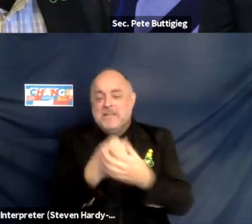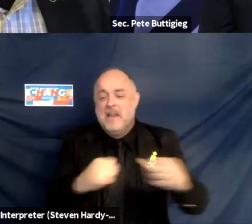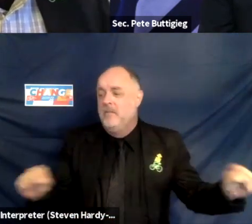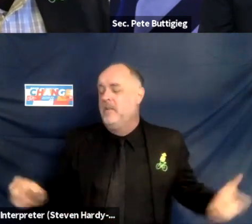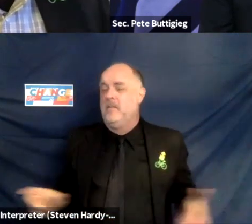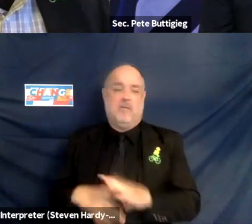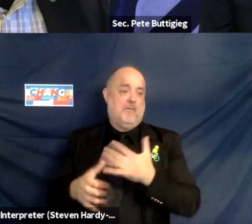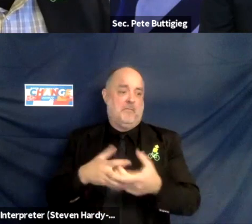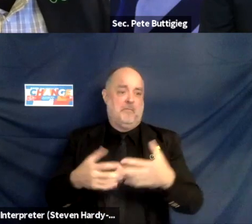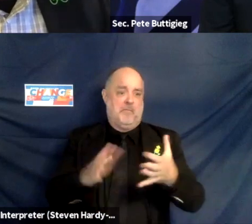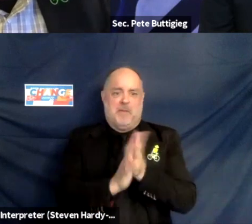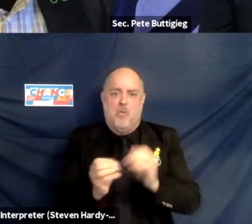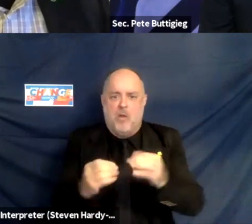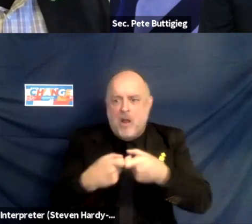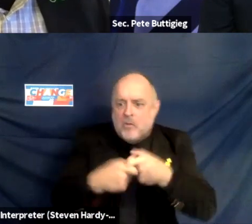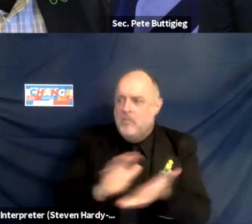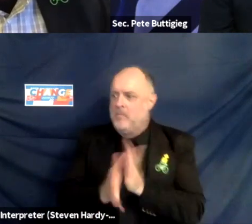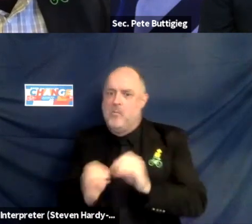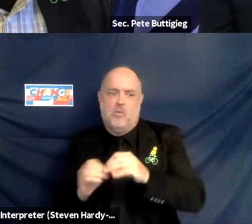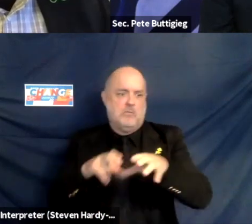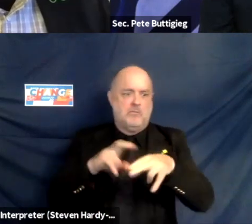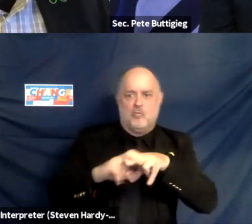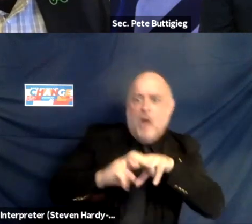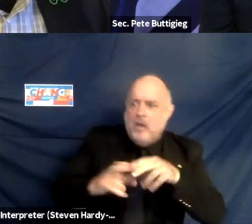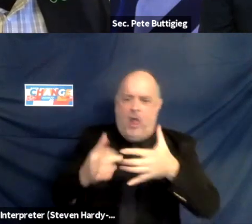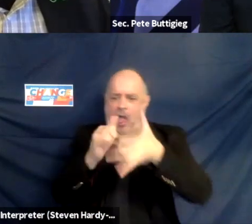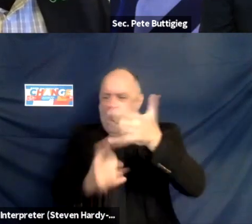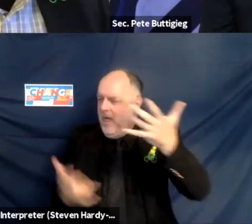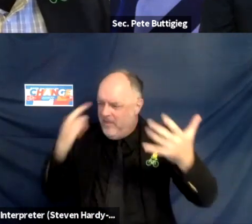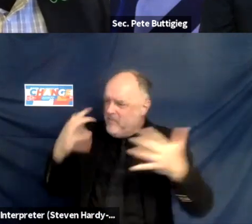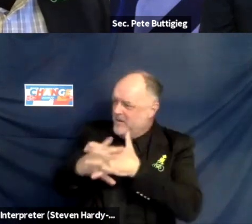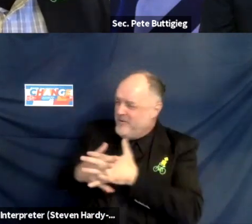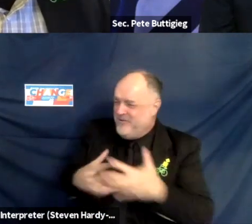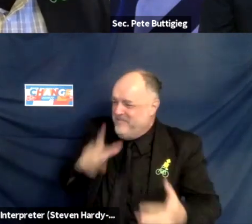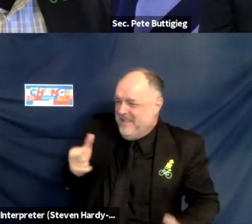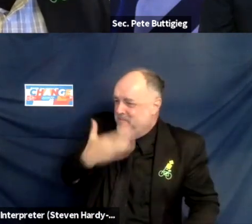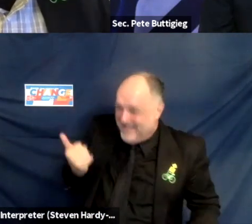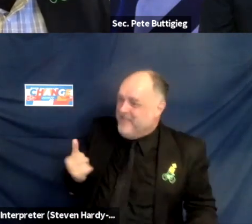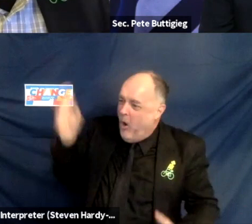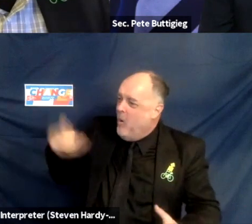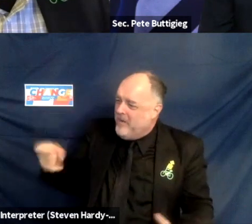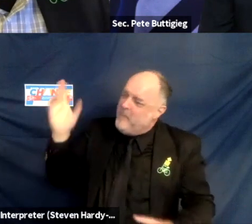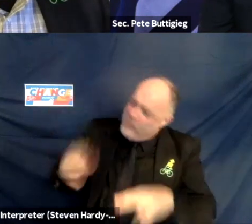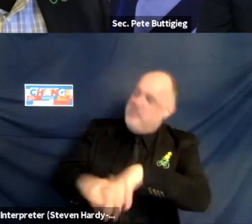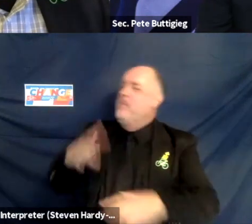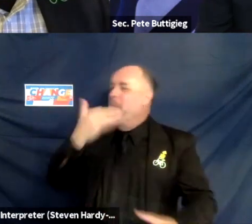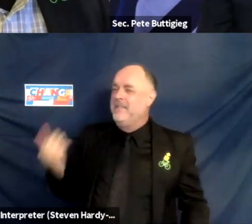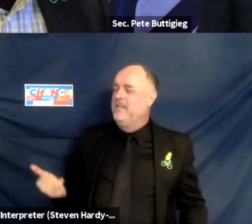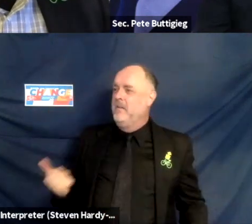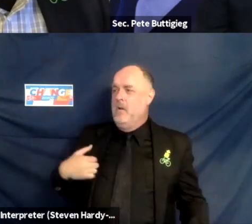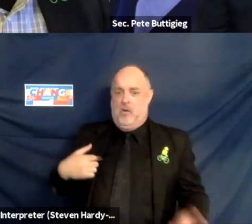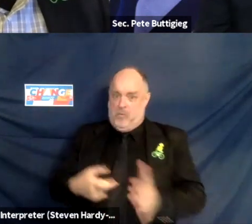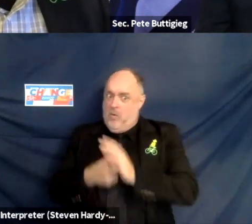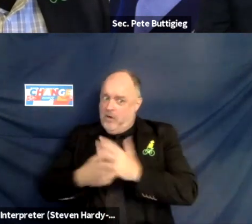electrification, I don't see why America should be anywhere but the best in this area. What's it going to take? I would break it